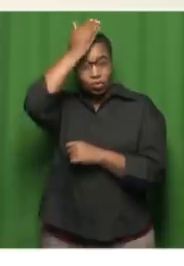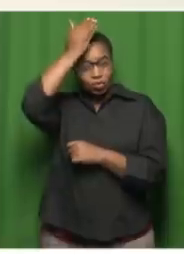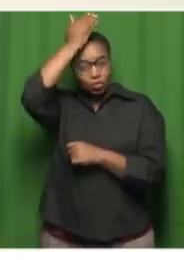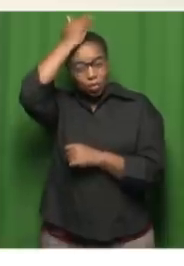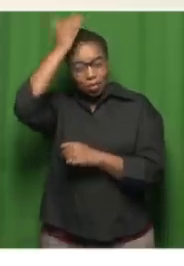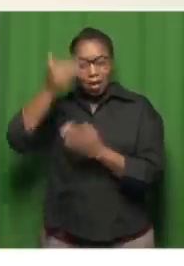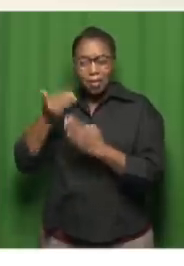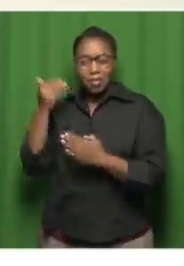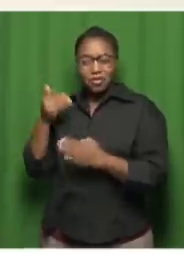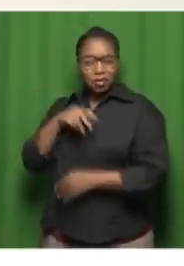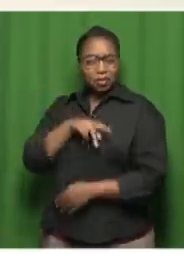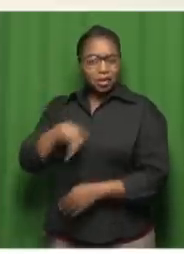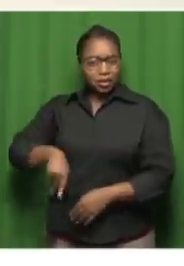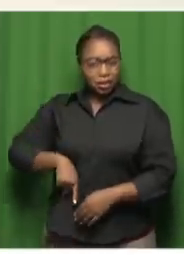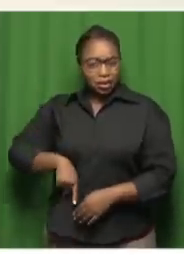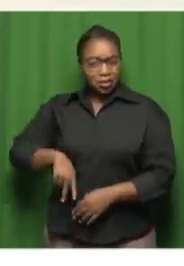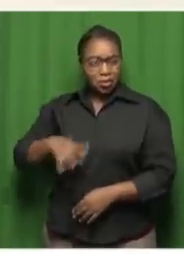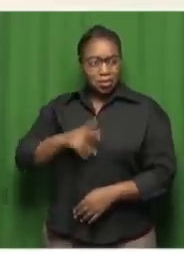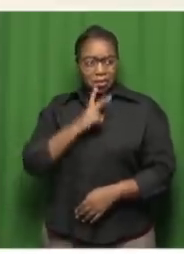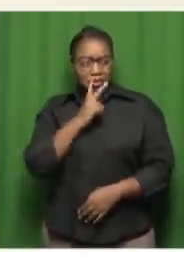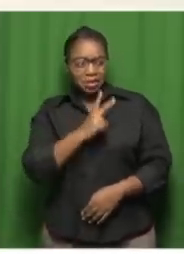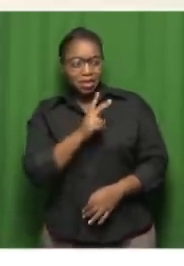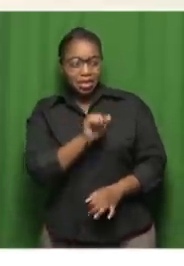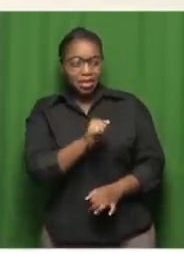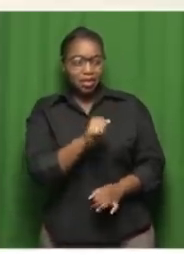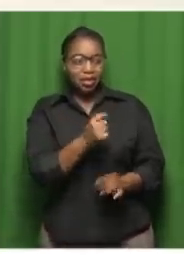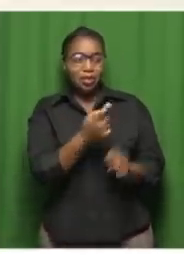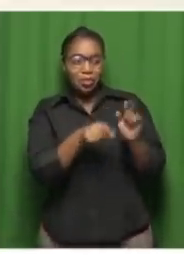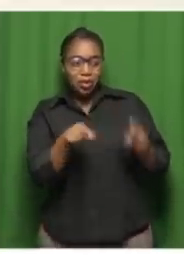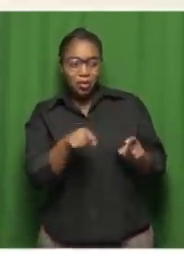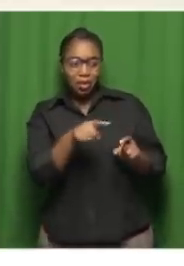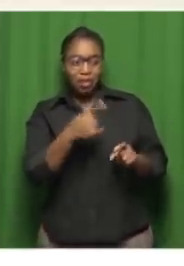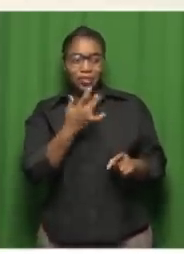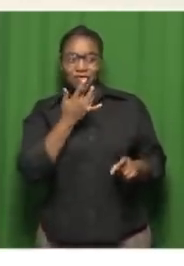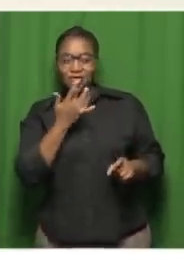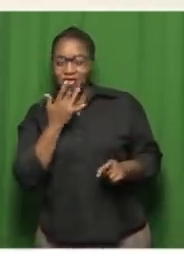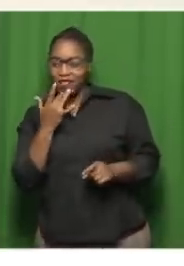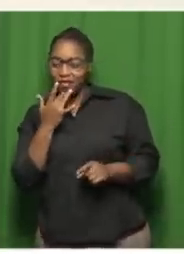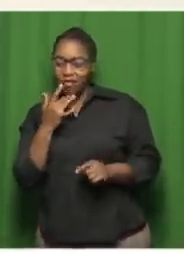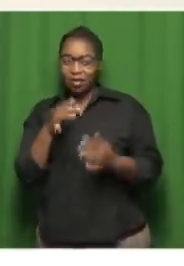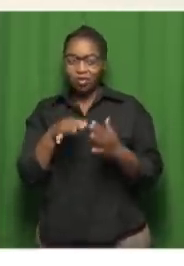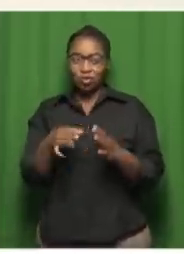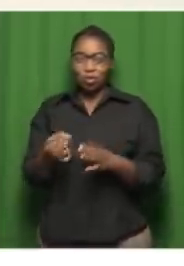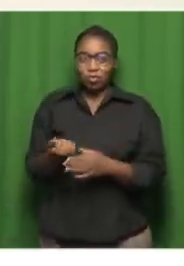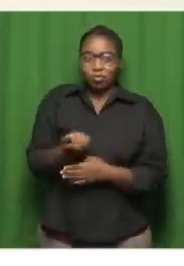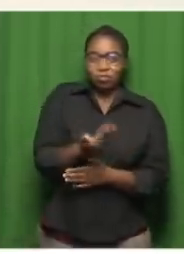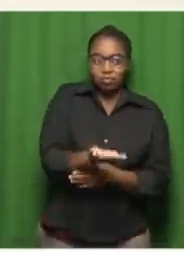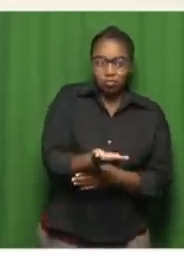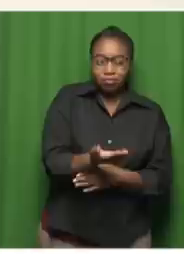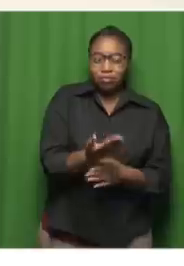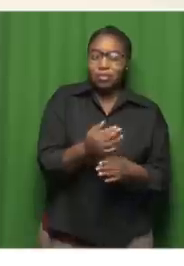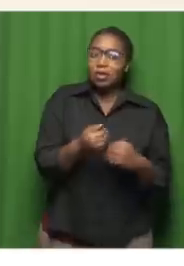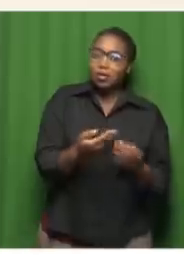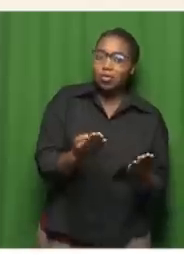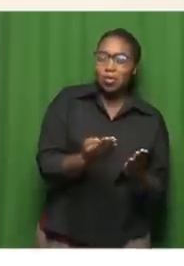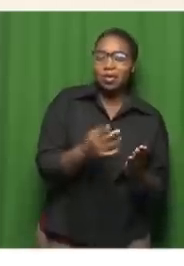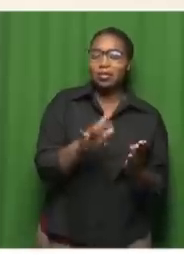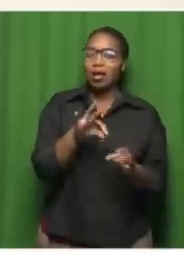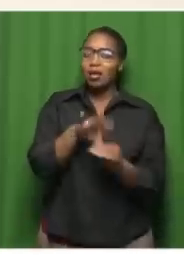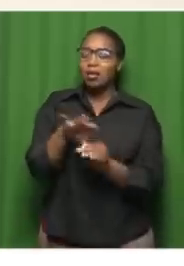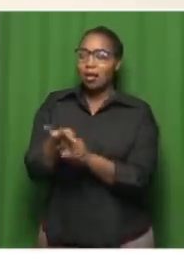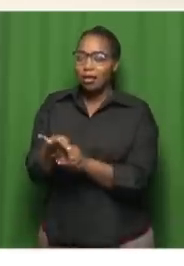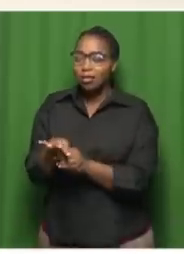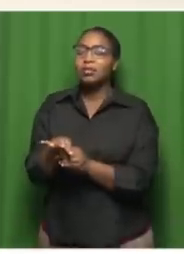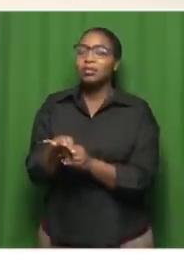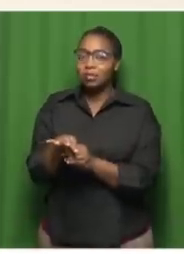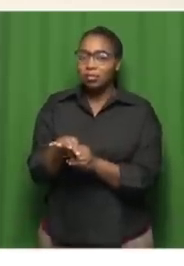being elected. That did not happen, but currently the ANC enters this conference on the back of many problems that